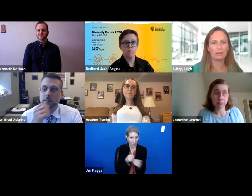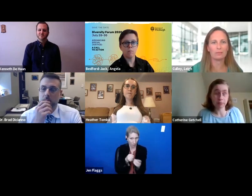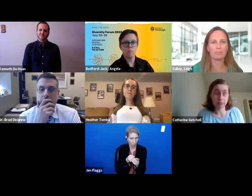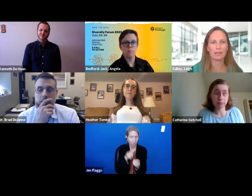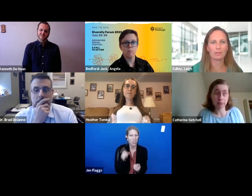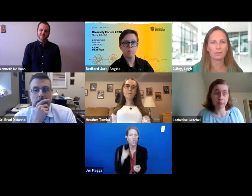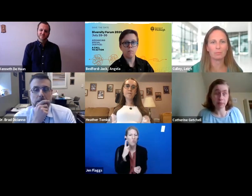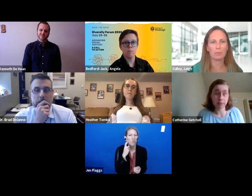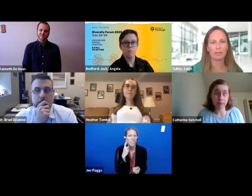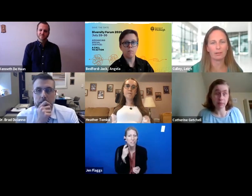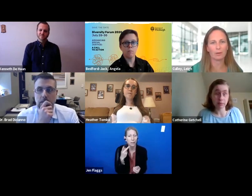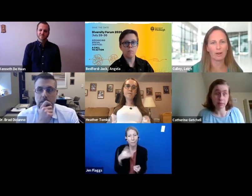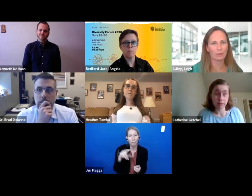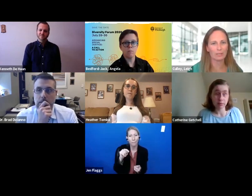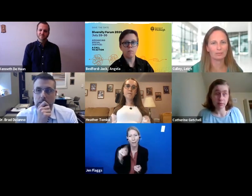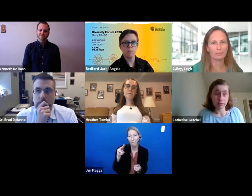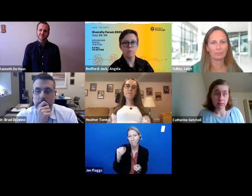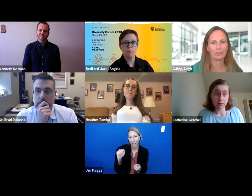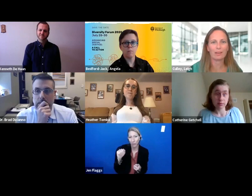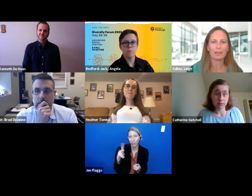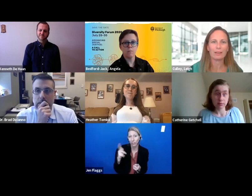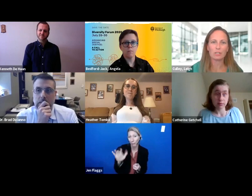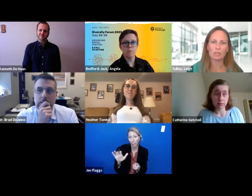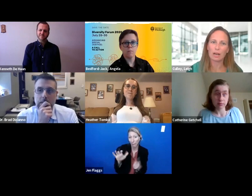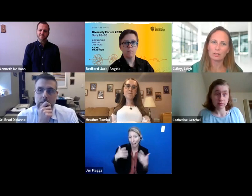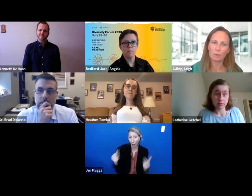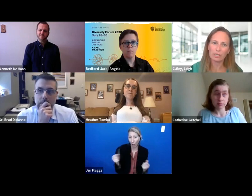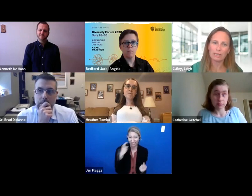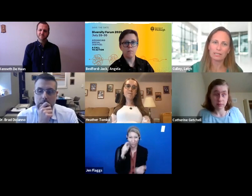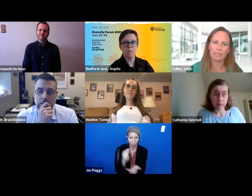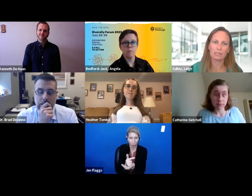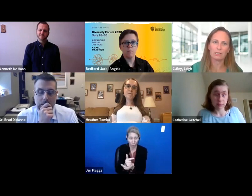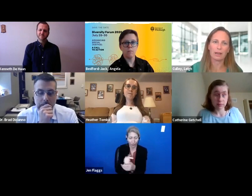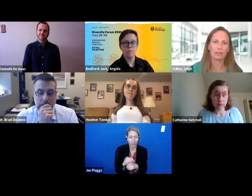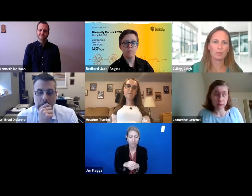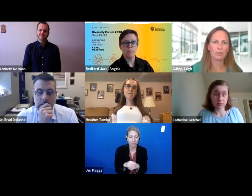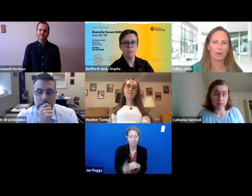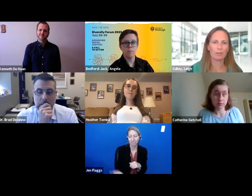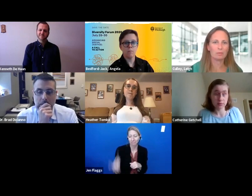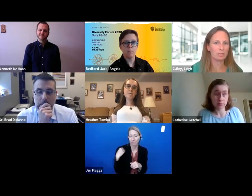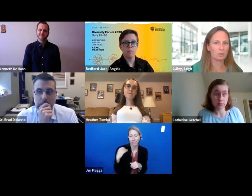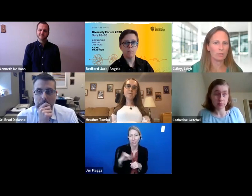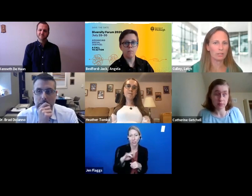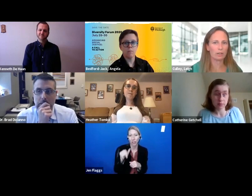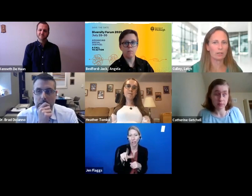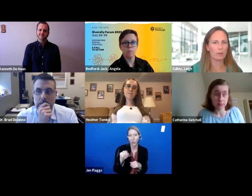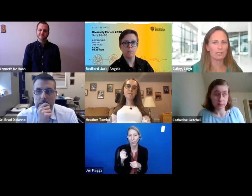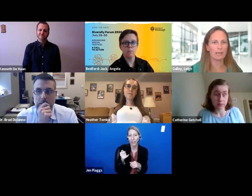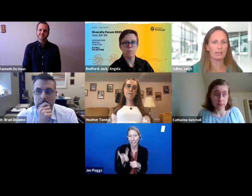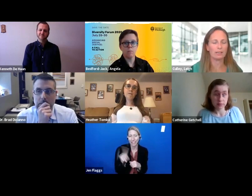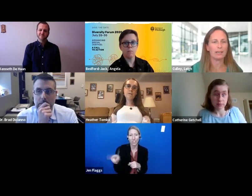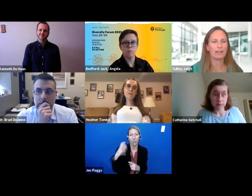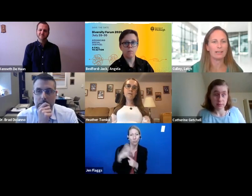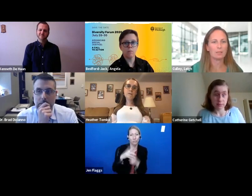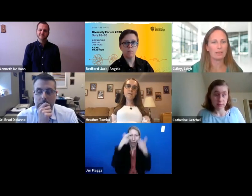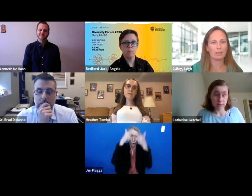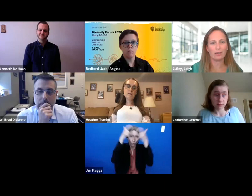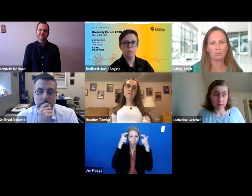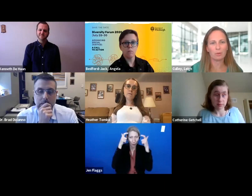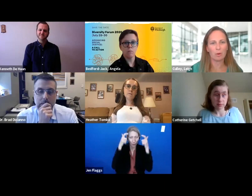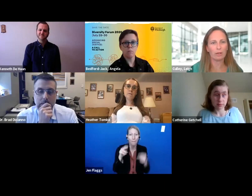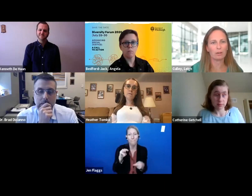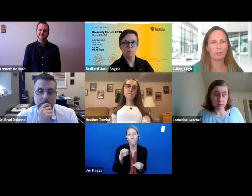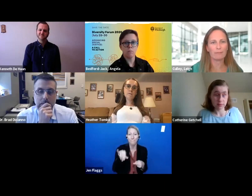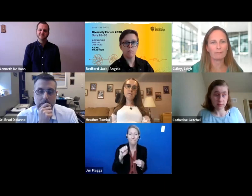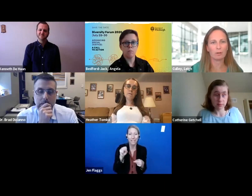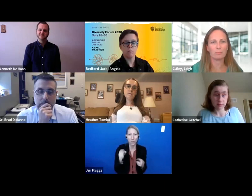recent Pitt Masters of Public Health graduate. In July 2018, Heather was crowned Miss Wheelchair USA and spent the